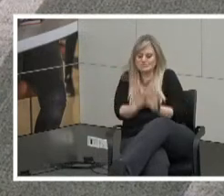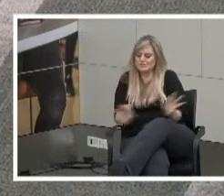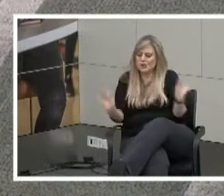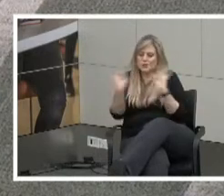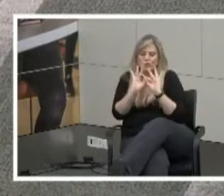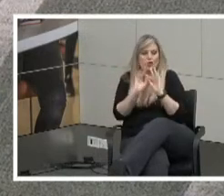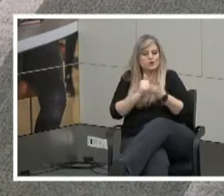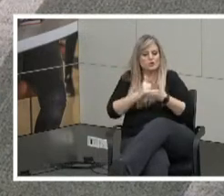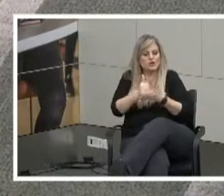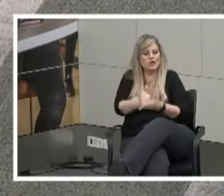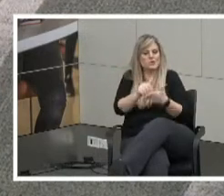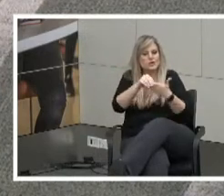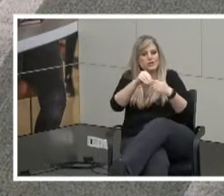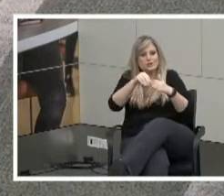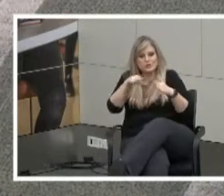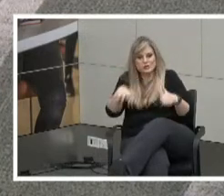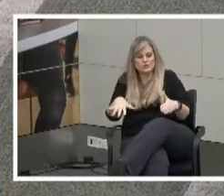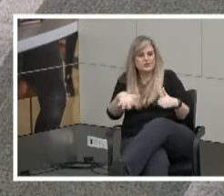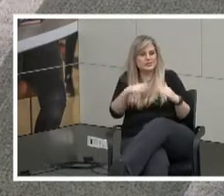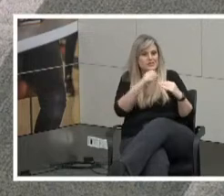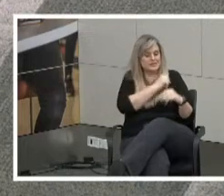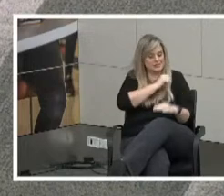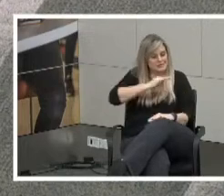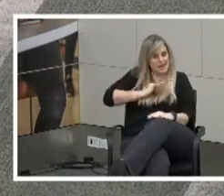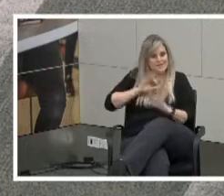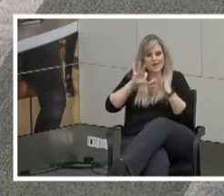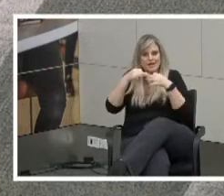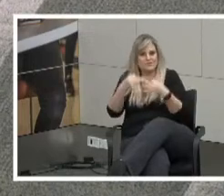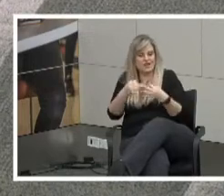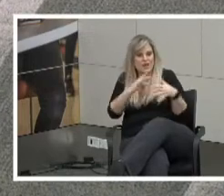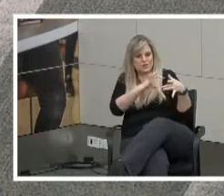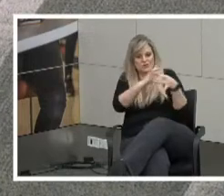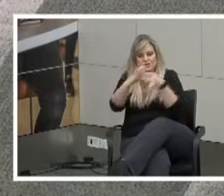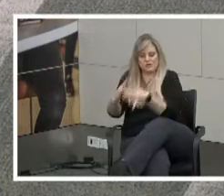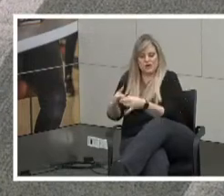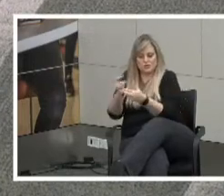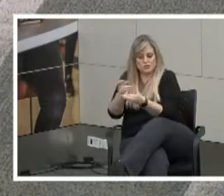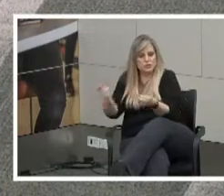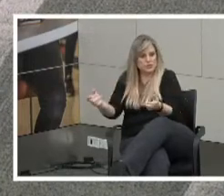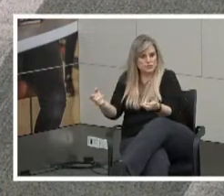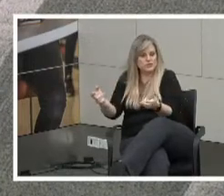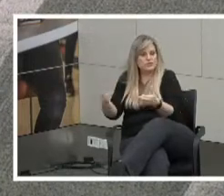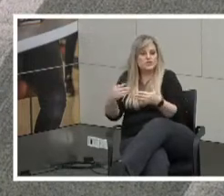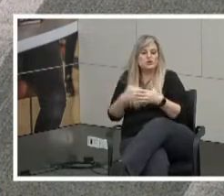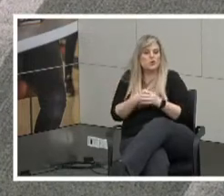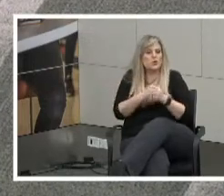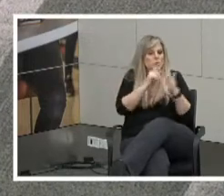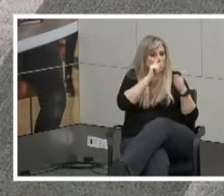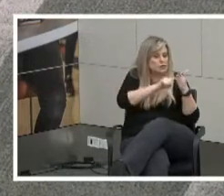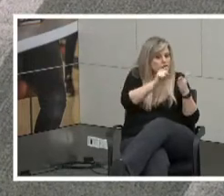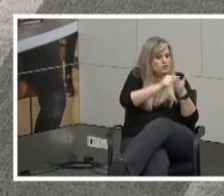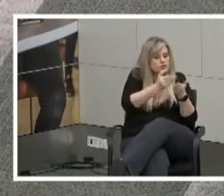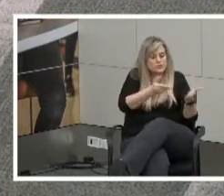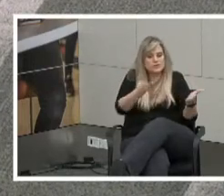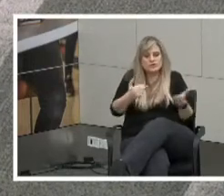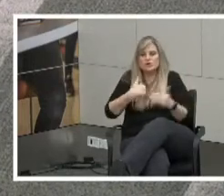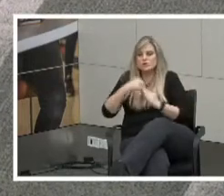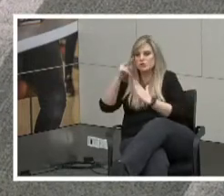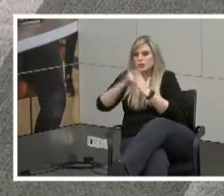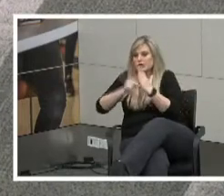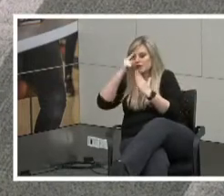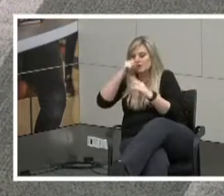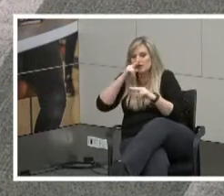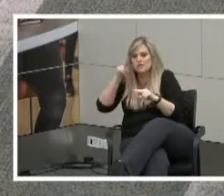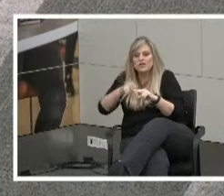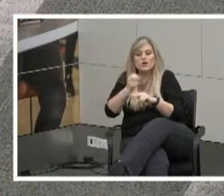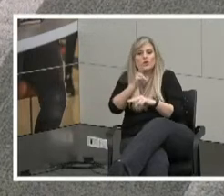connecting students staff and families to resources they need whether it be research materials reading for pleasure